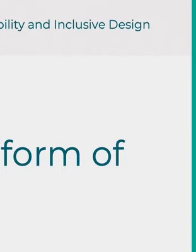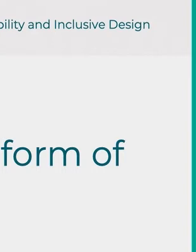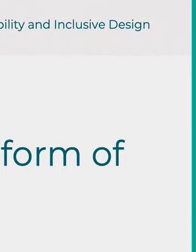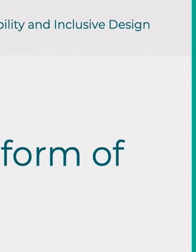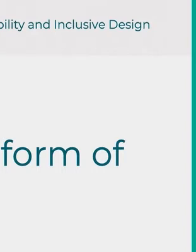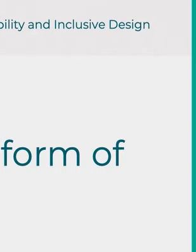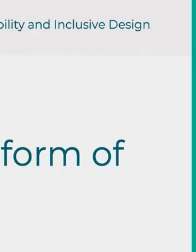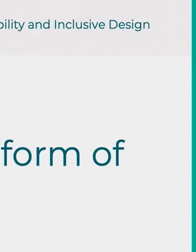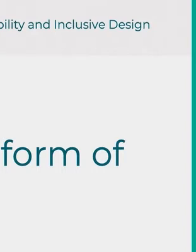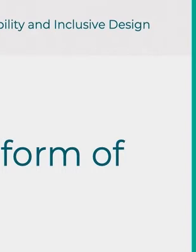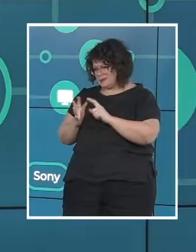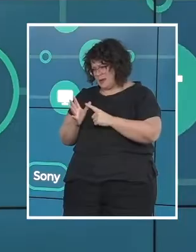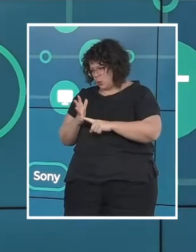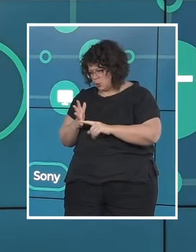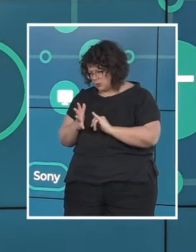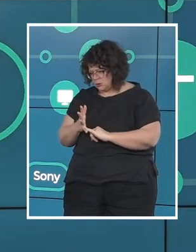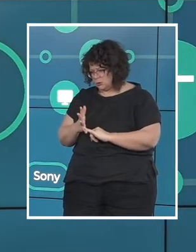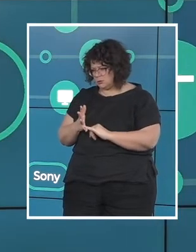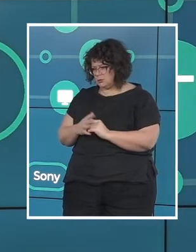population that often isn't discussed.